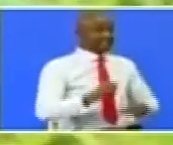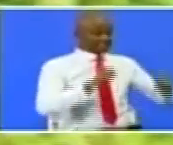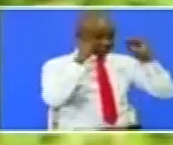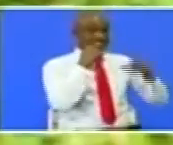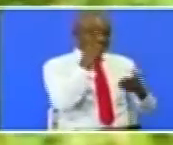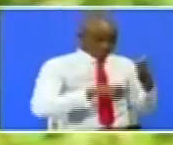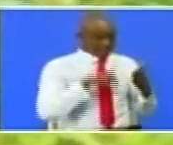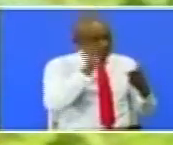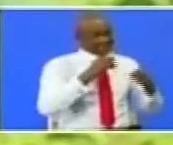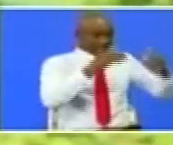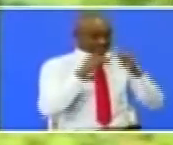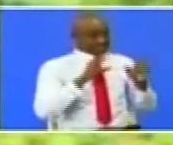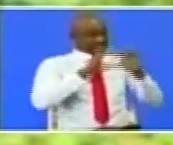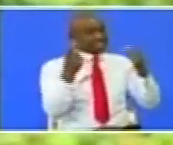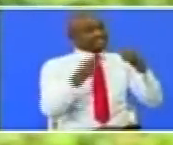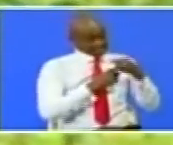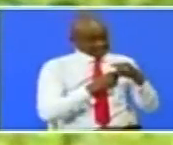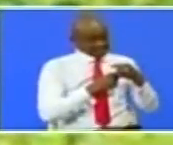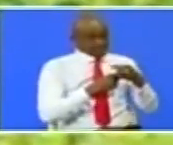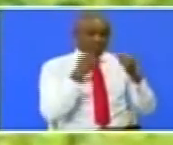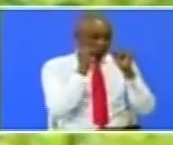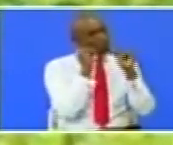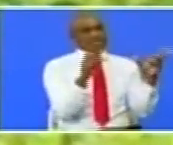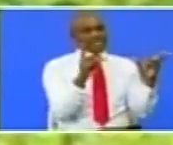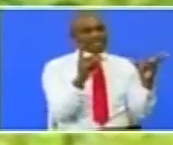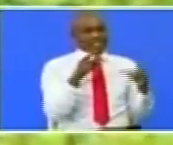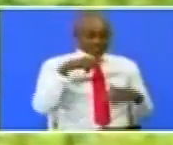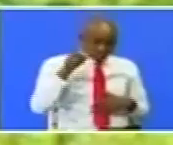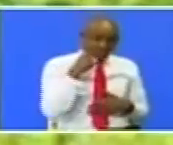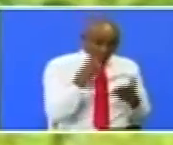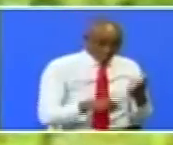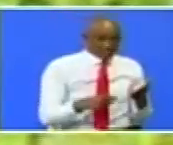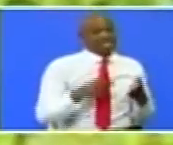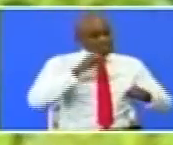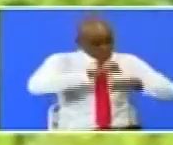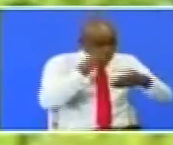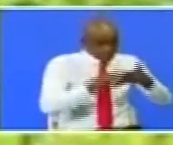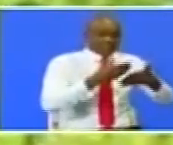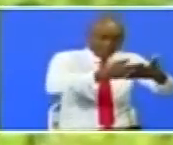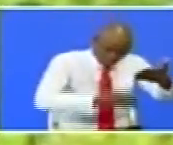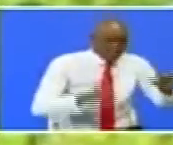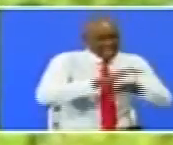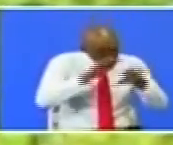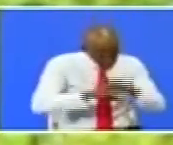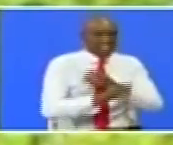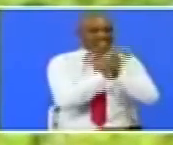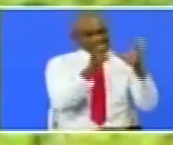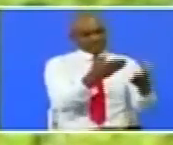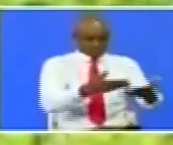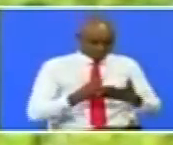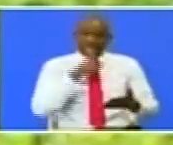that he had to repeat, and we agreed to it. And he even gave us a school fee structure and